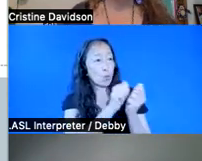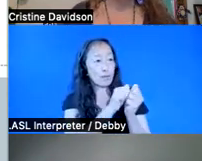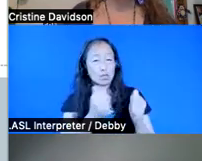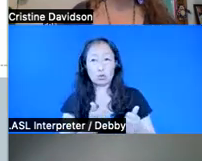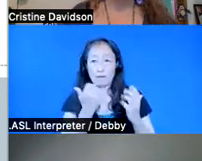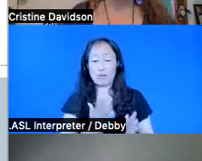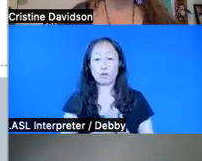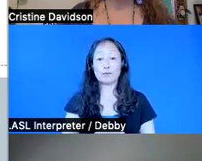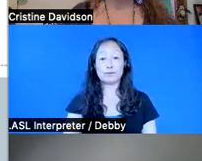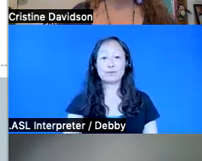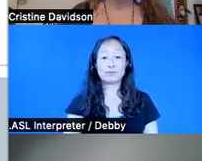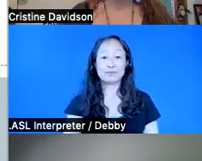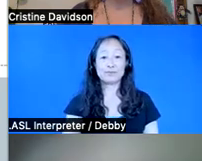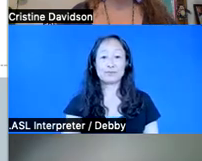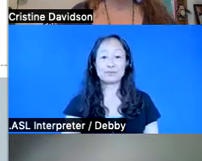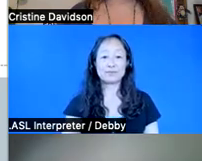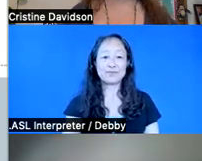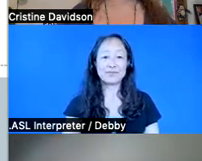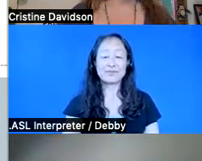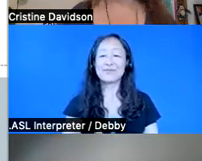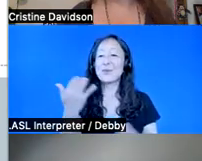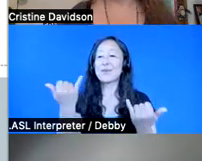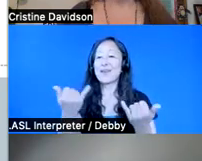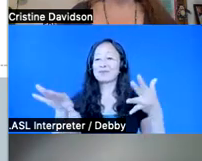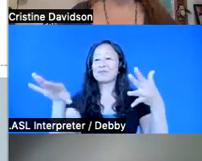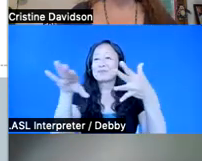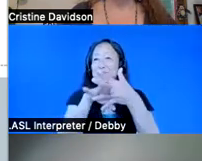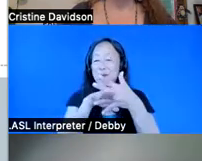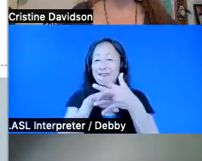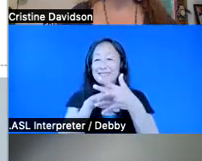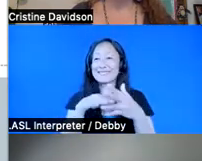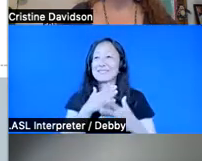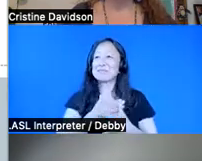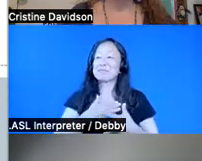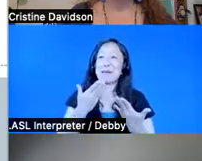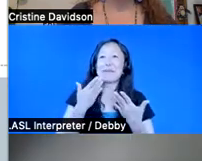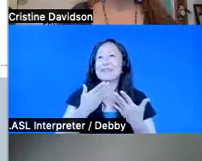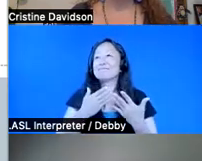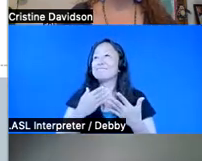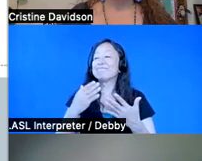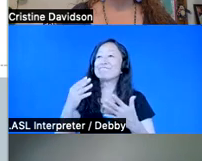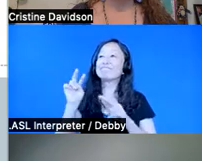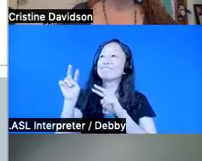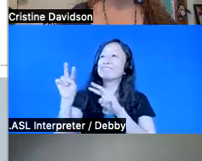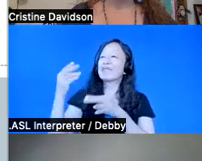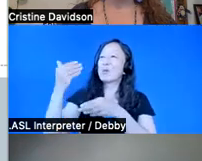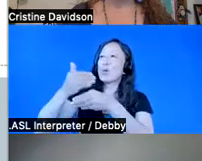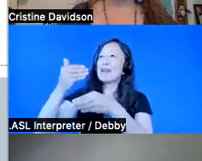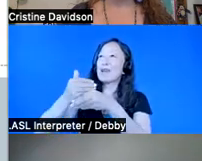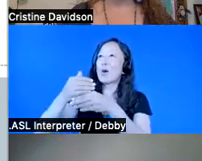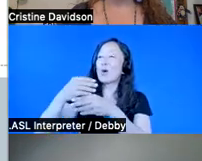and let our grandfather's son look at your cheeks, let him see your face, and then come back